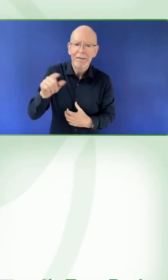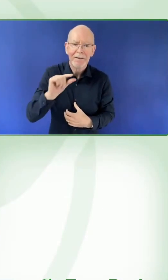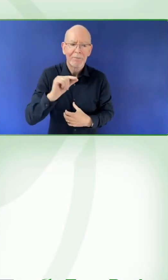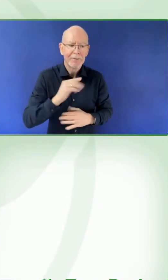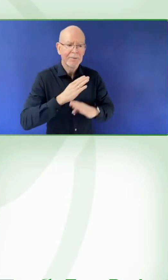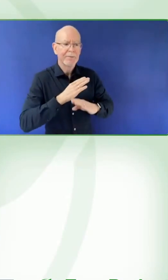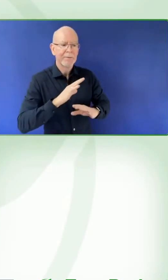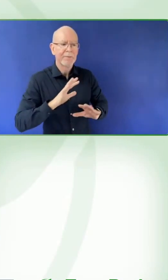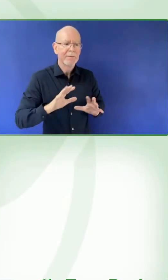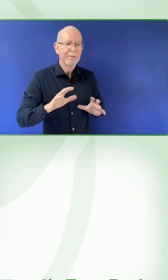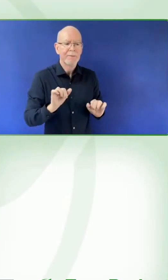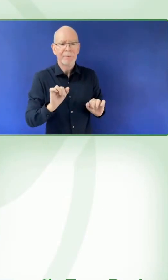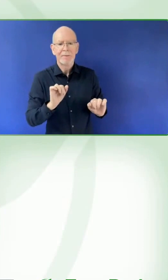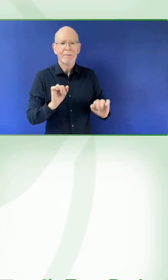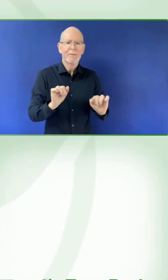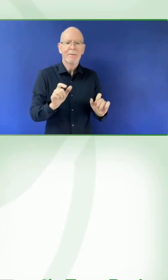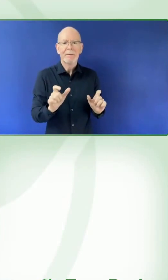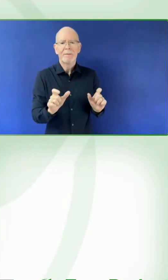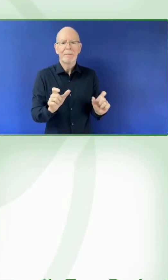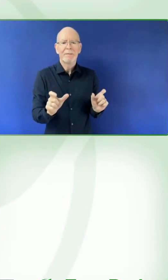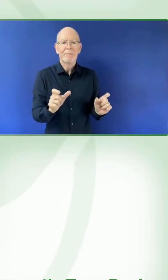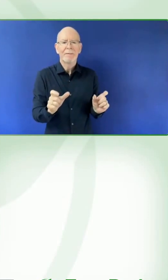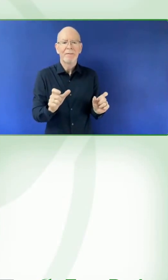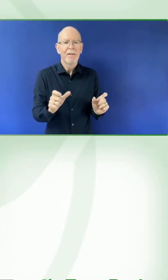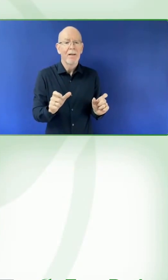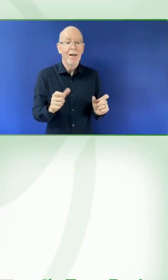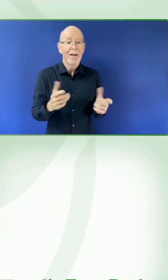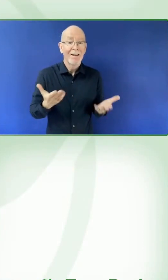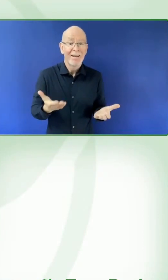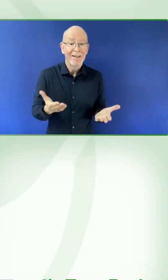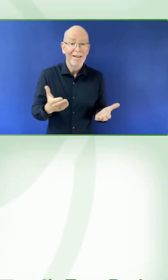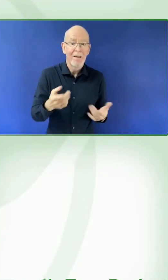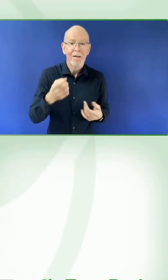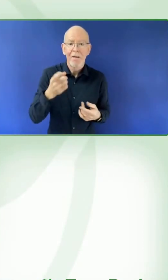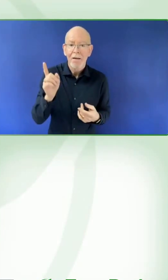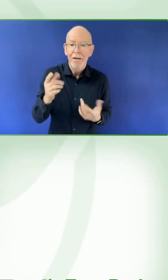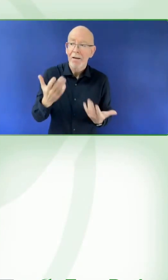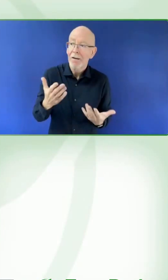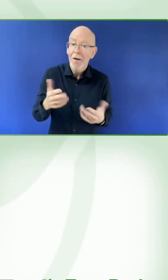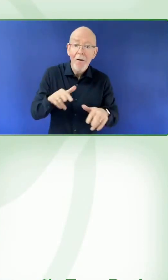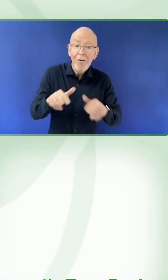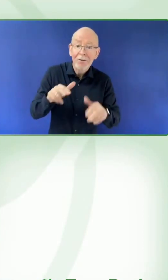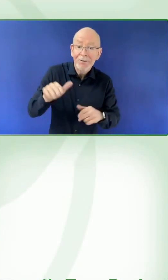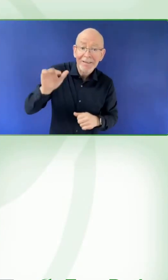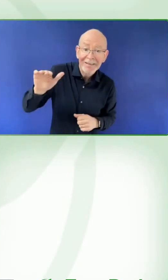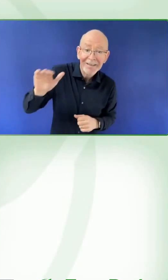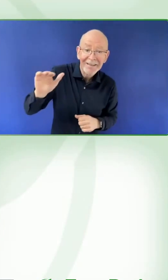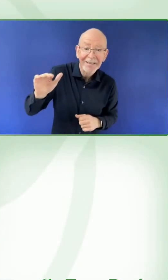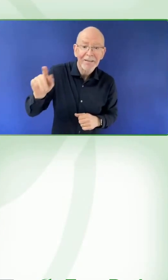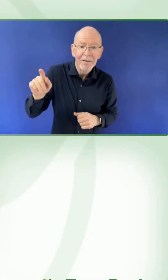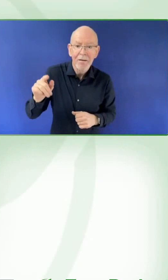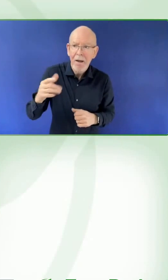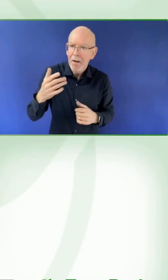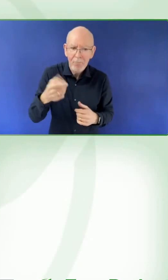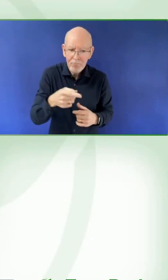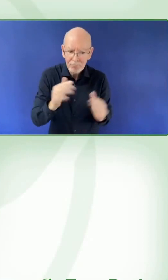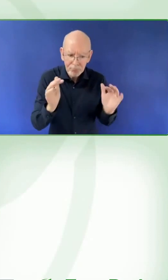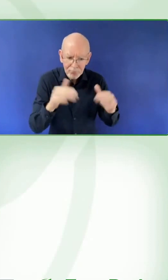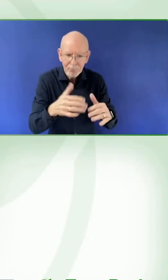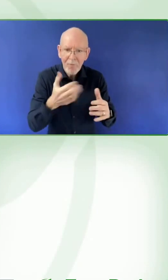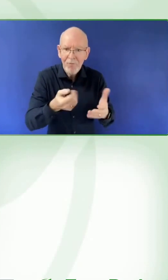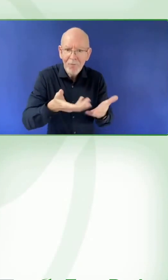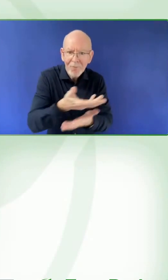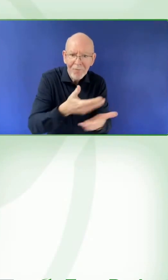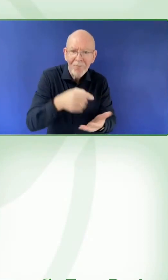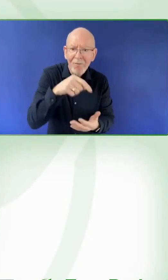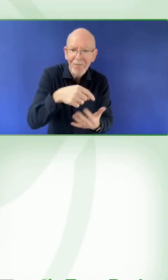I don't totally hate, but I like to be credited for what we do. So that's like another thing that's been happening, is sometimes